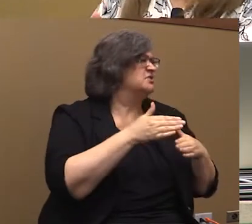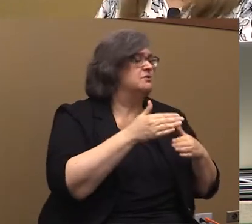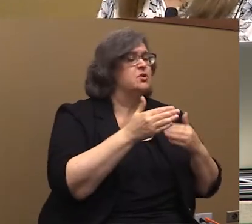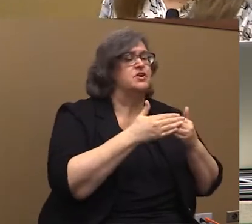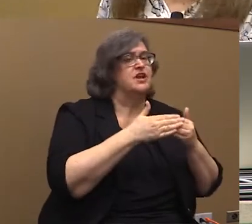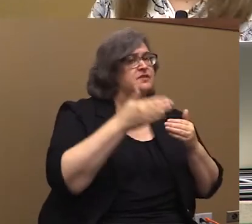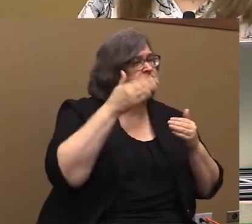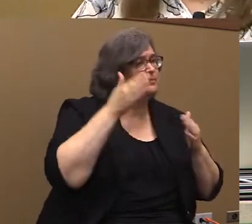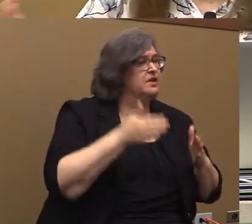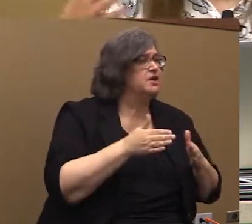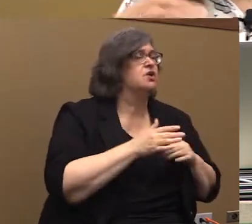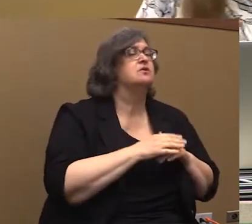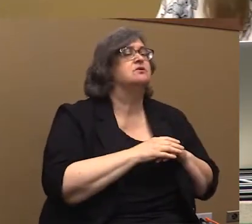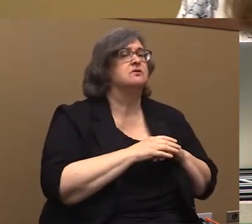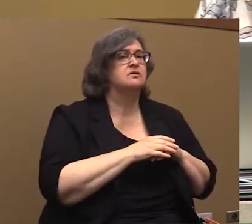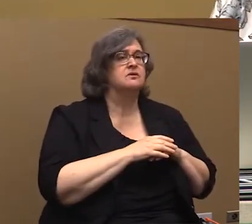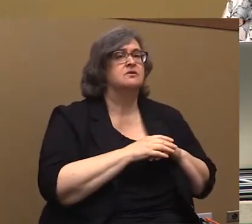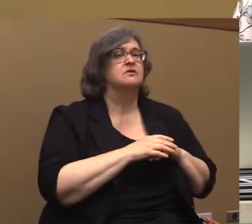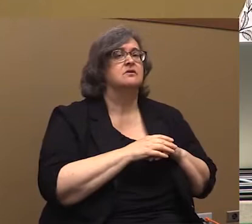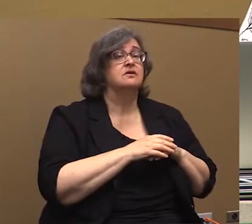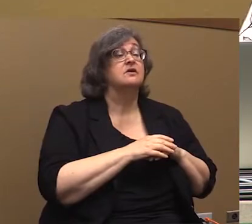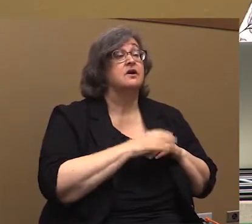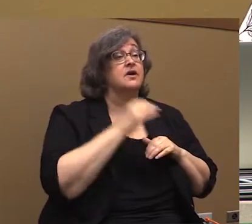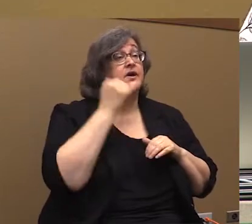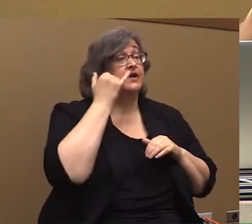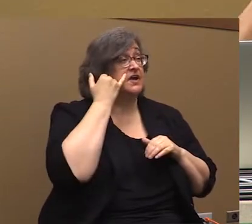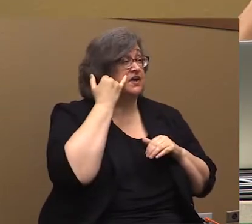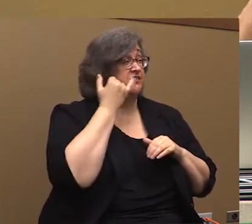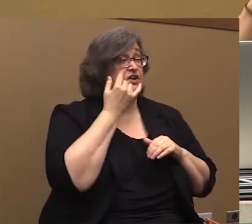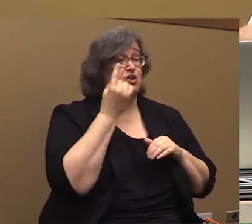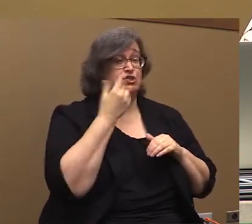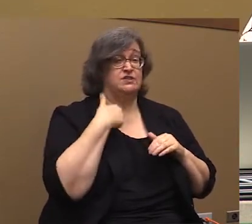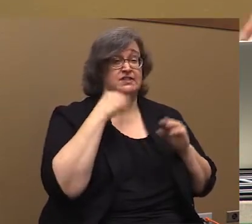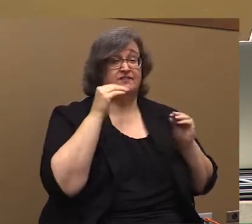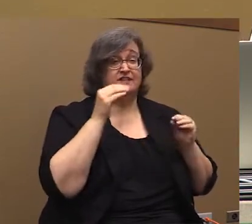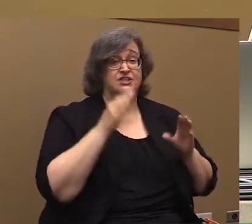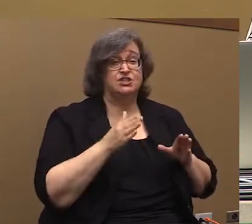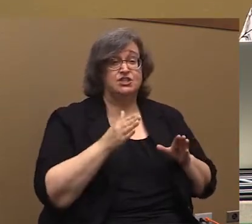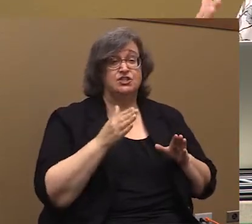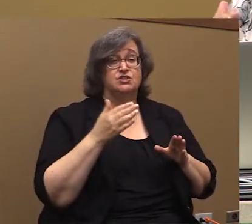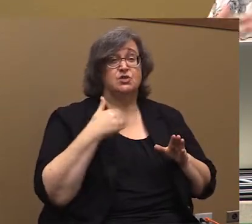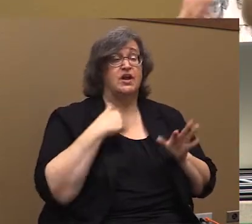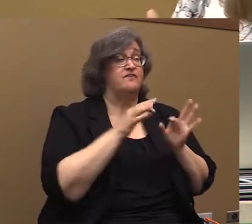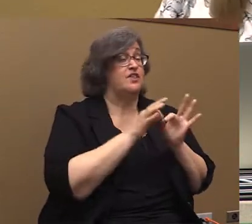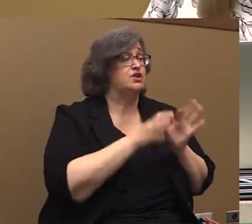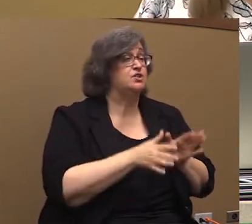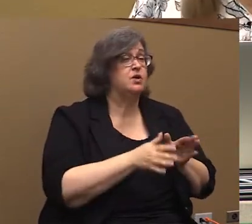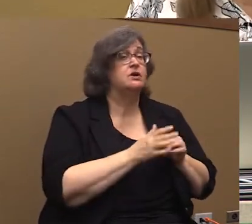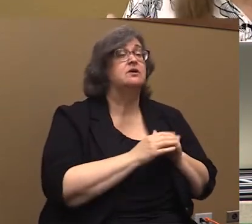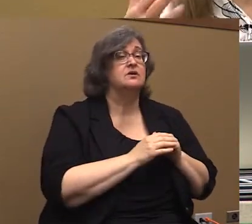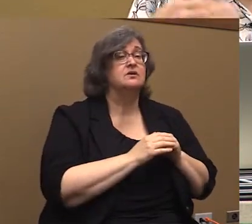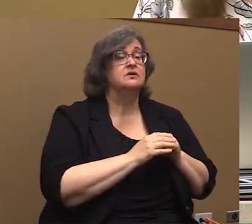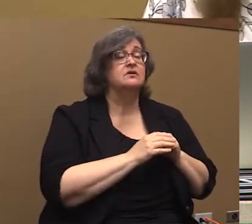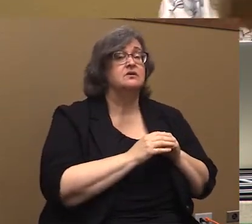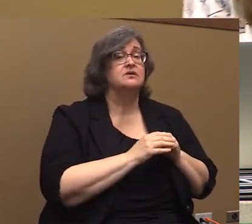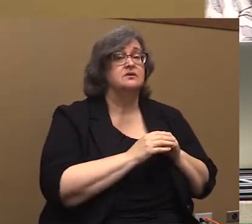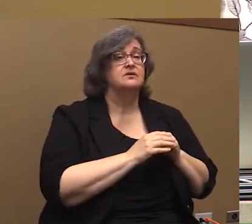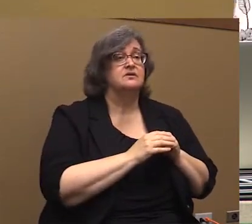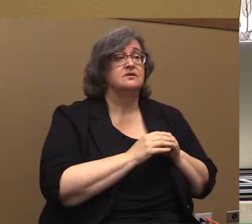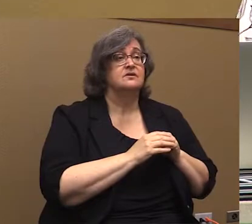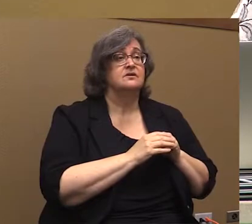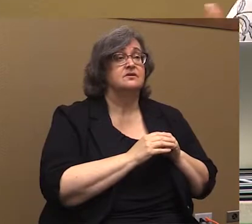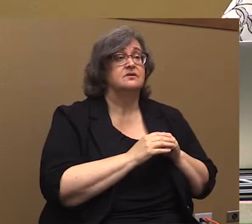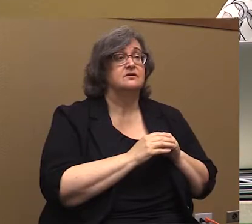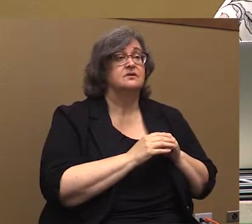preferentially up in the front or near the speaker, the person that's talking, and if they just have a teacher or they have